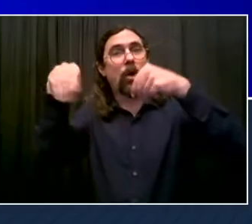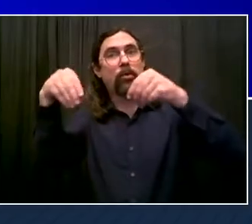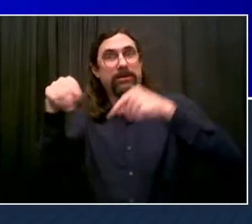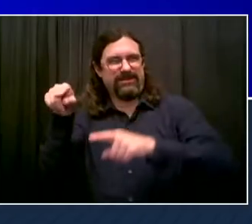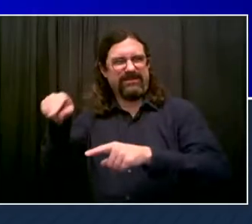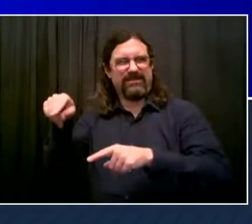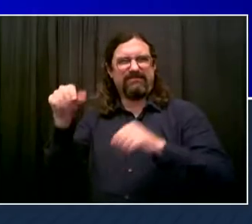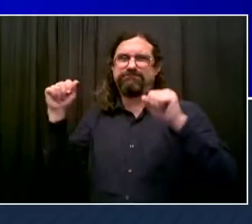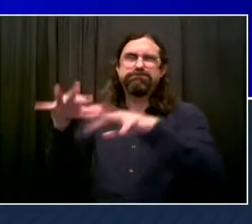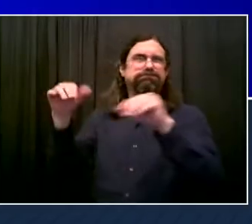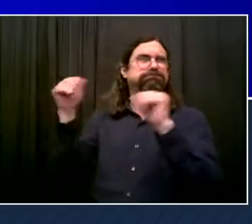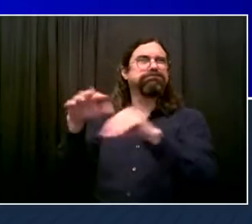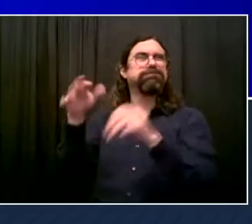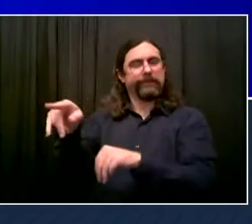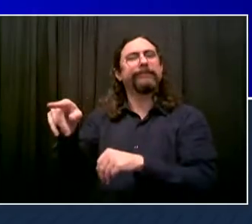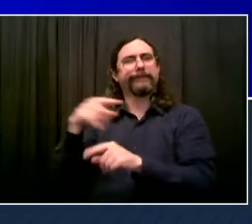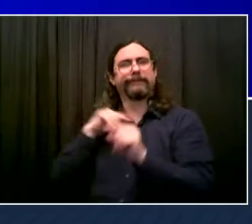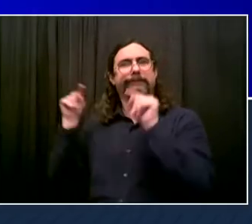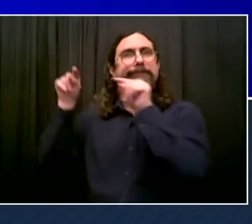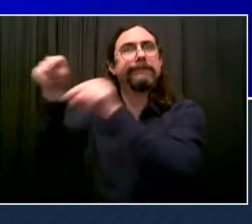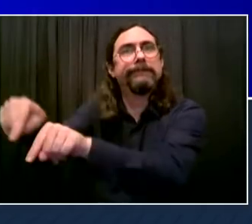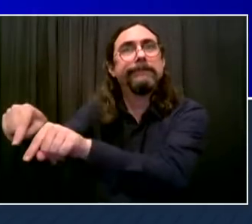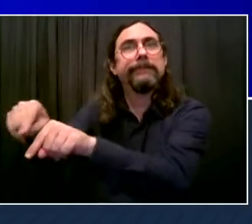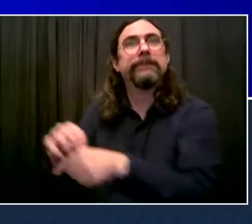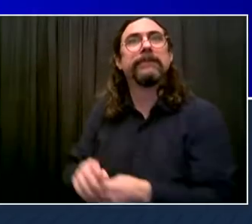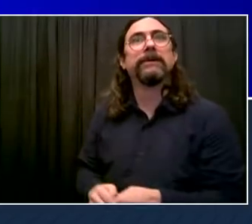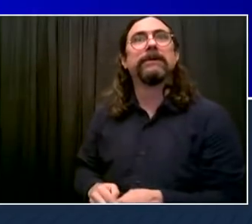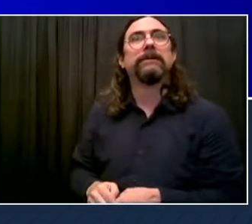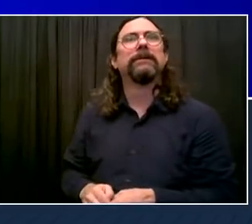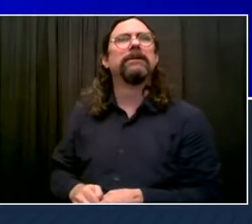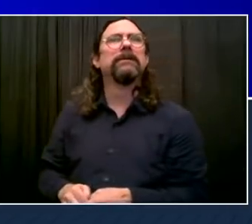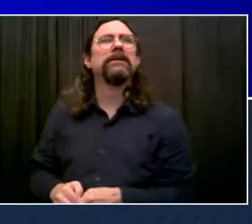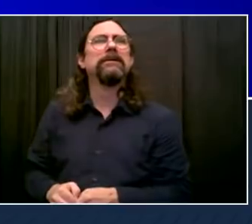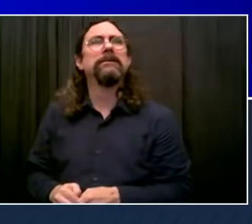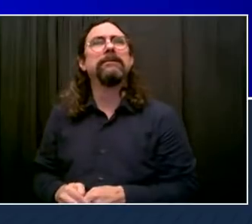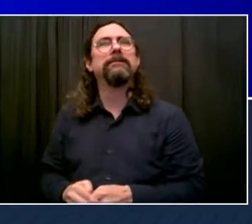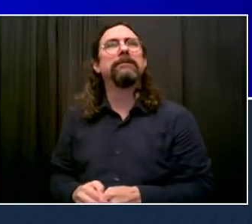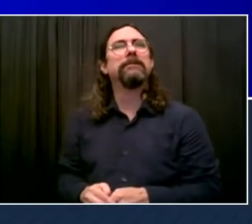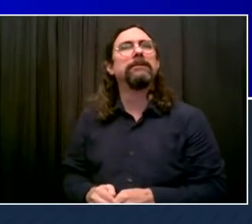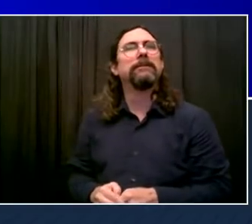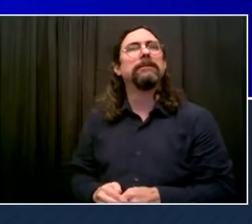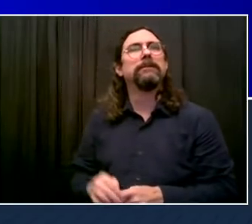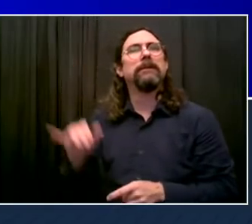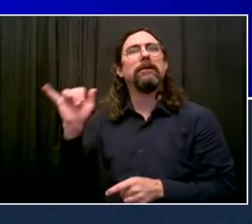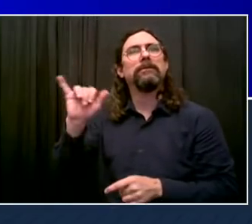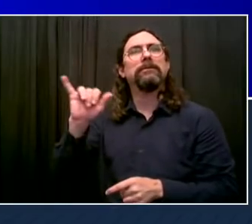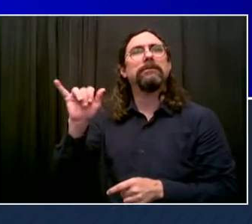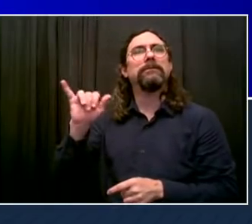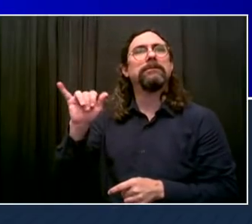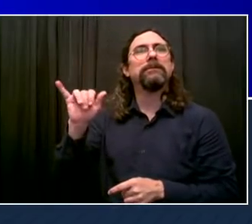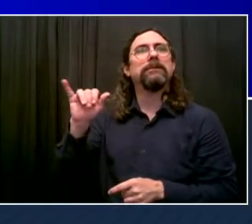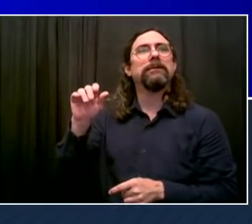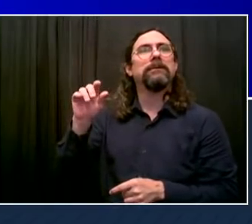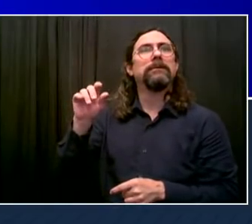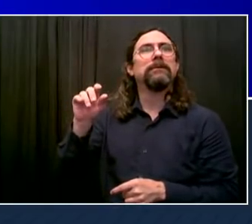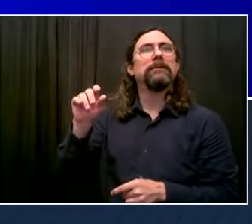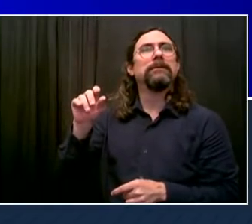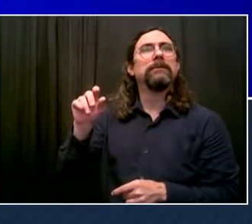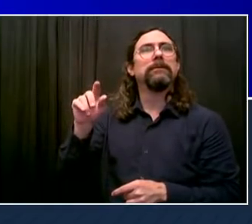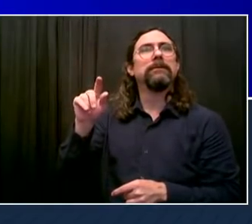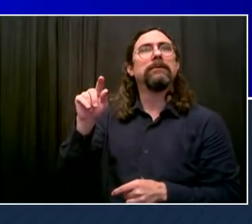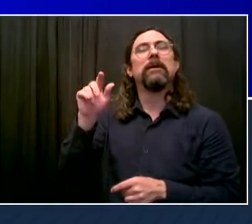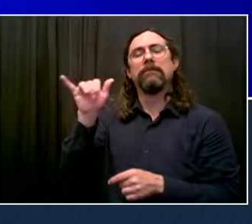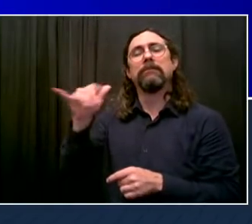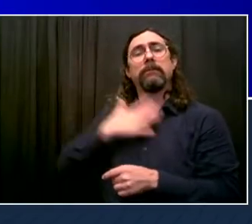a stop on his vaccine bus tour out there with Dr. Torian Easterling, who has been an outstanding